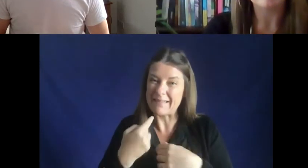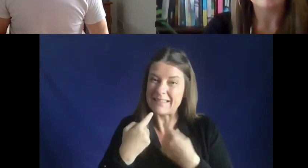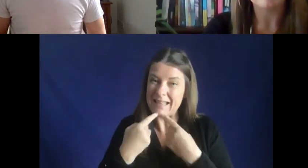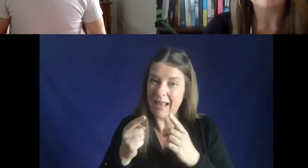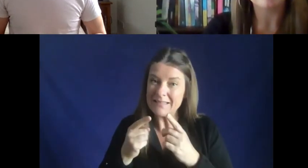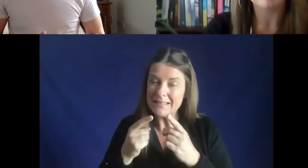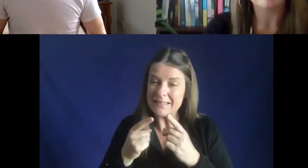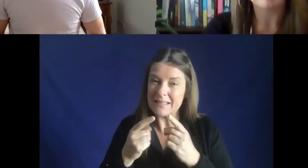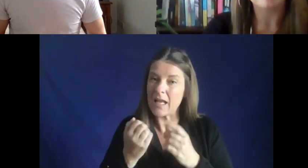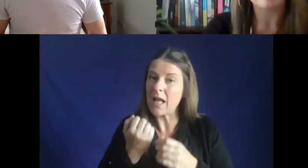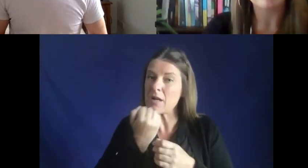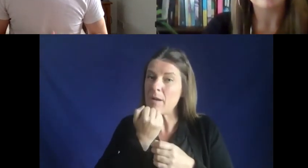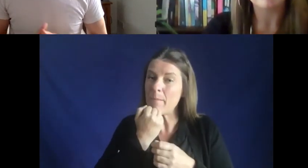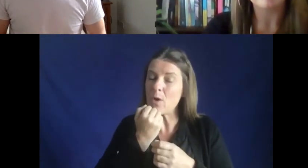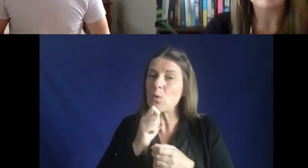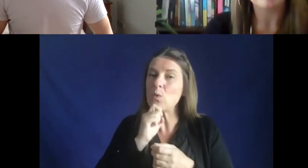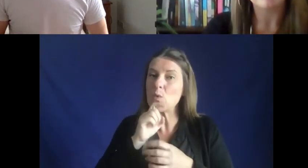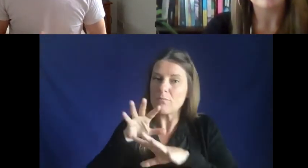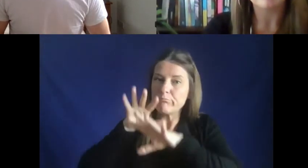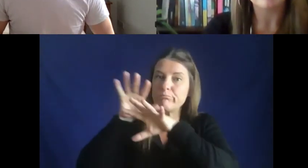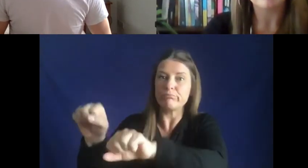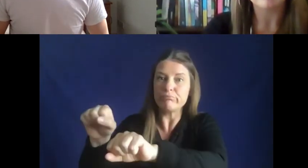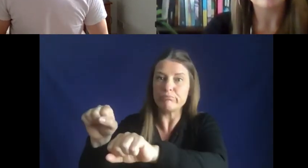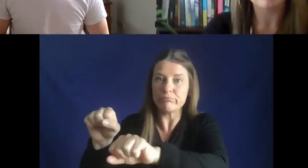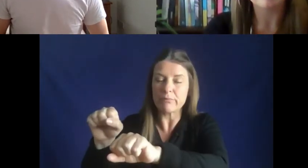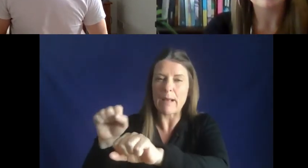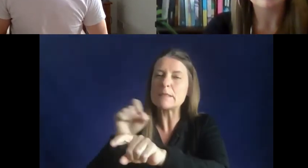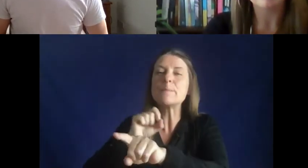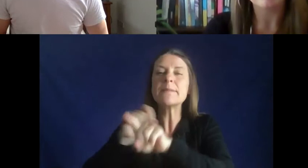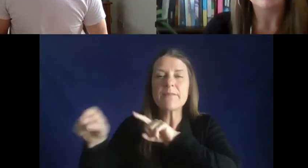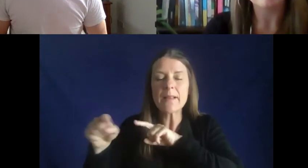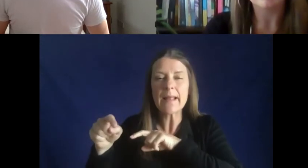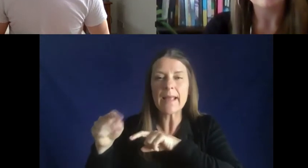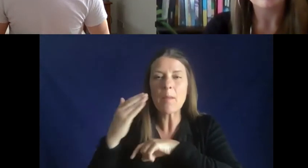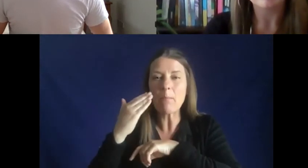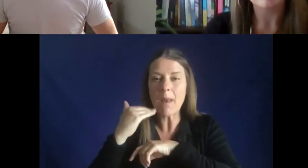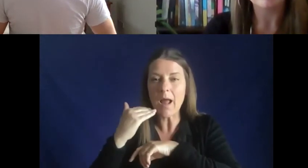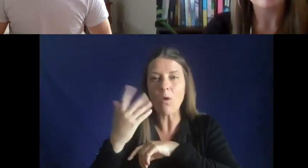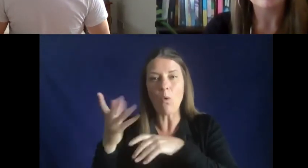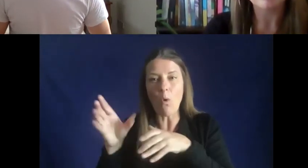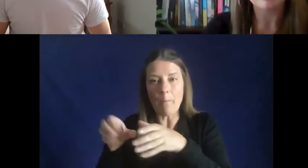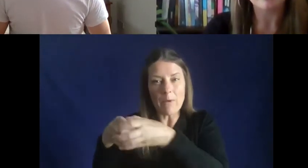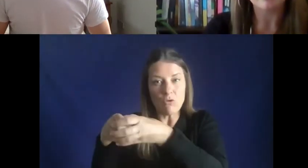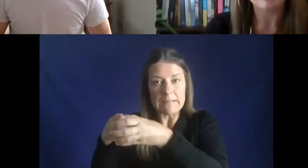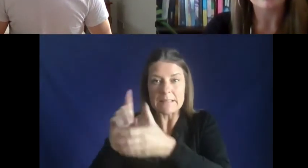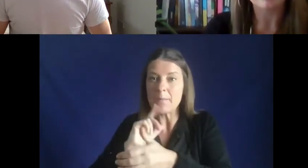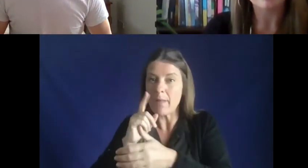I think especially against Black people and minorities, is just going to skyrocket.